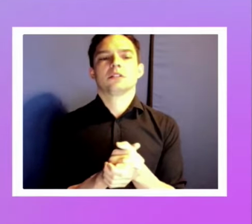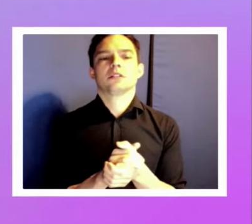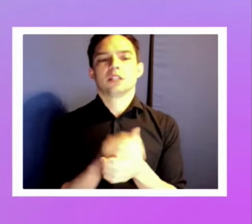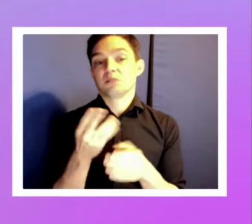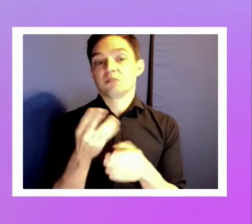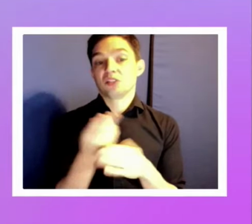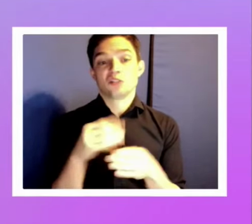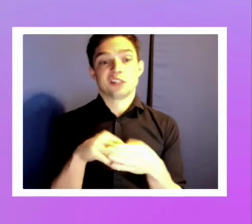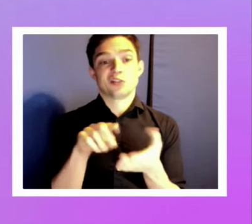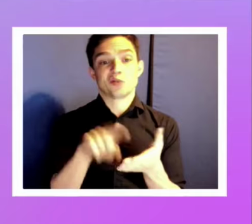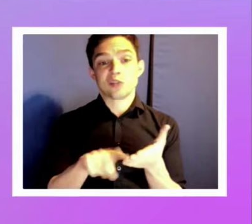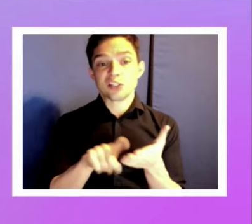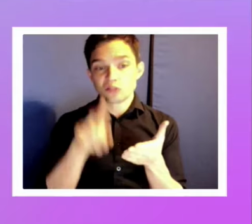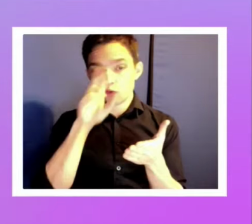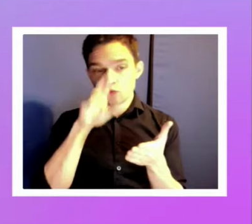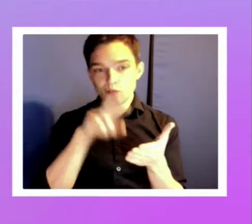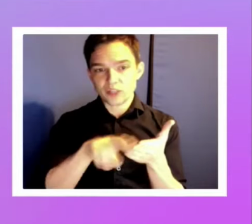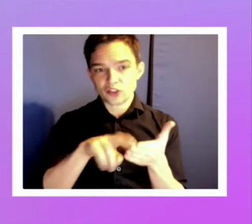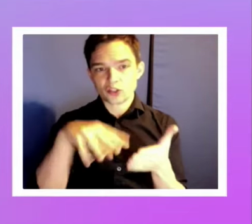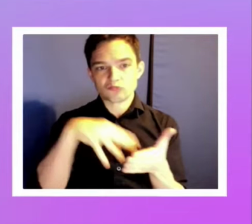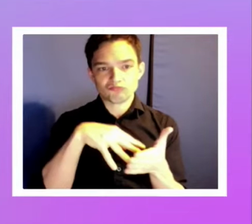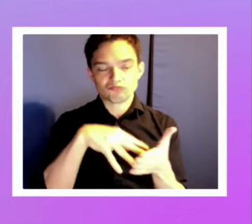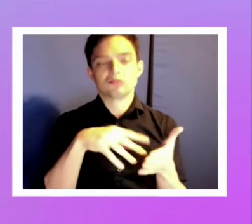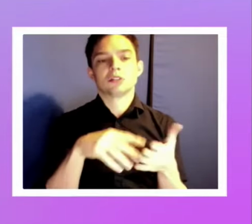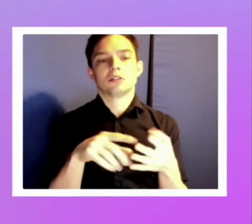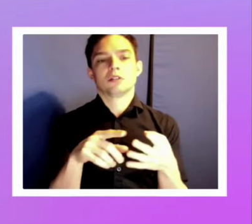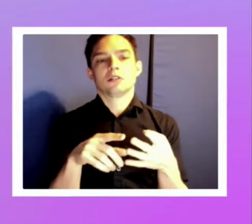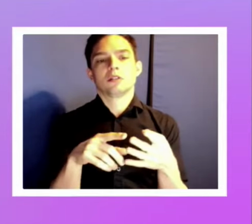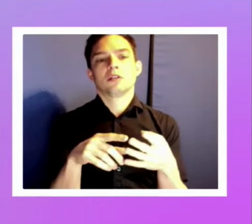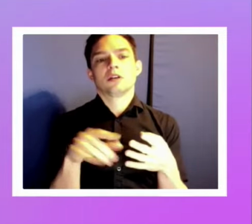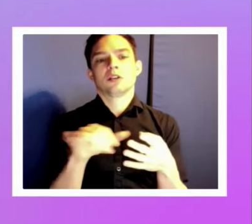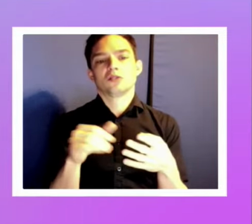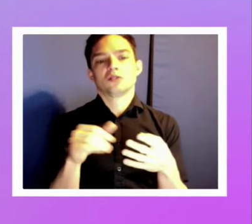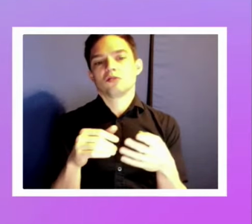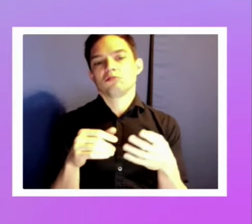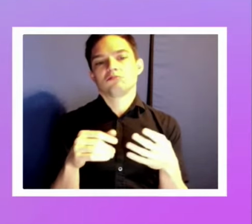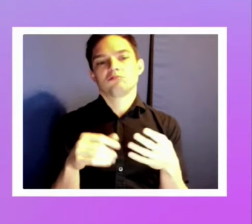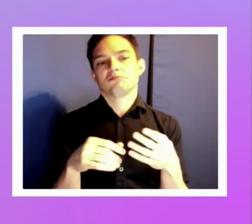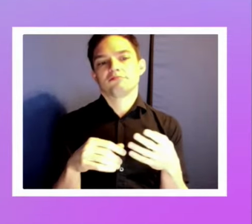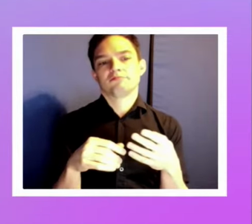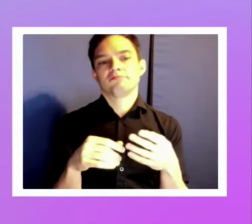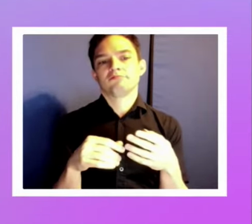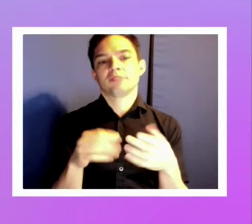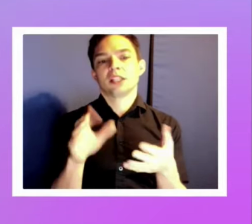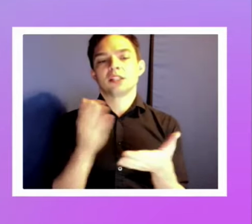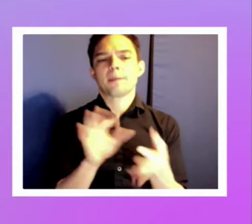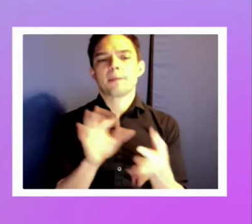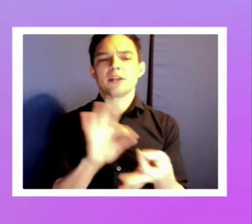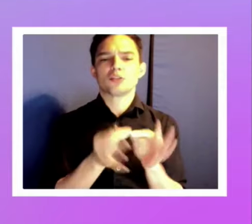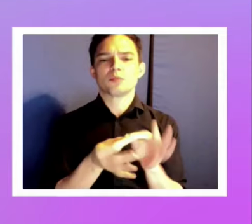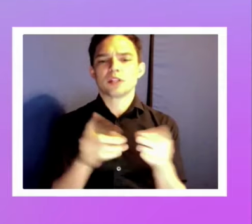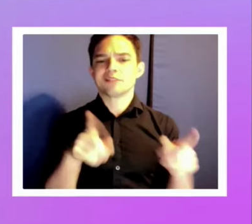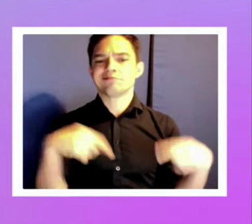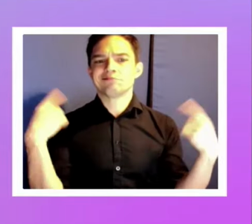in research, and it has resolved some long-standing interpretation